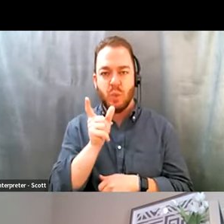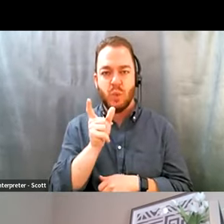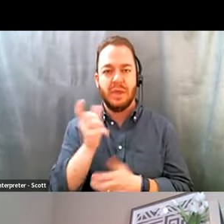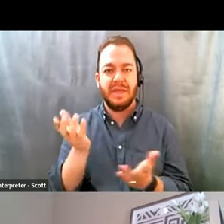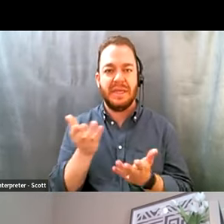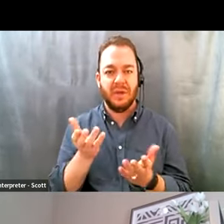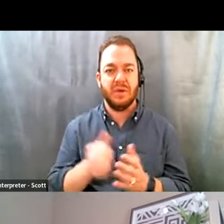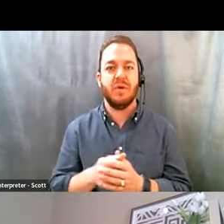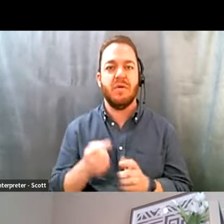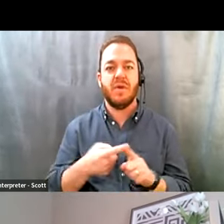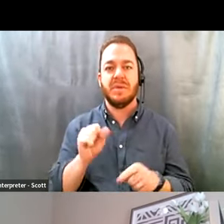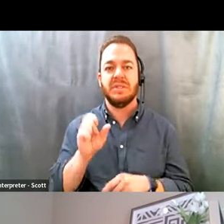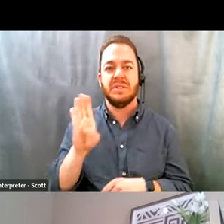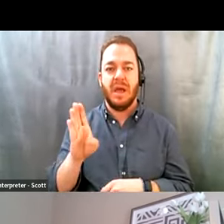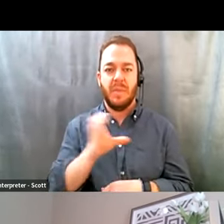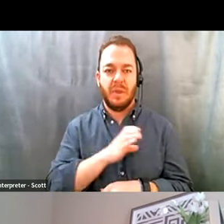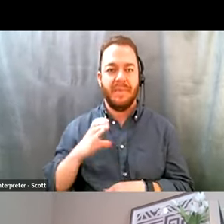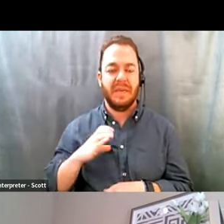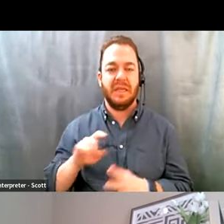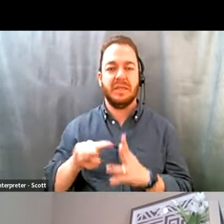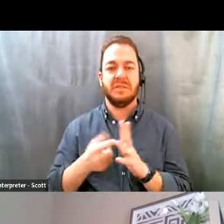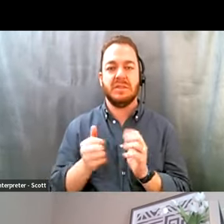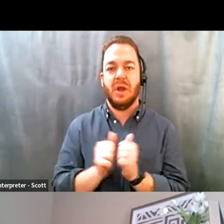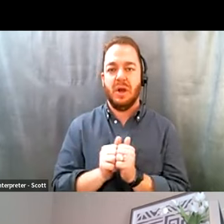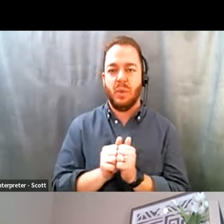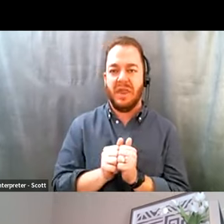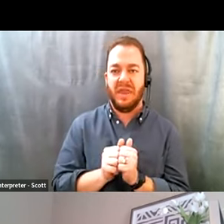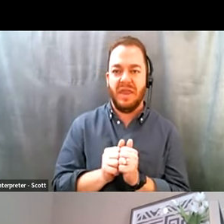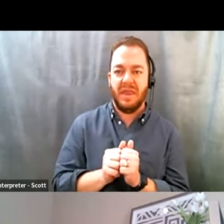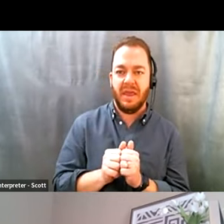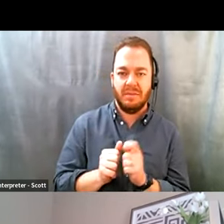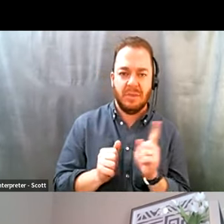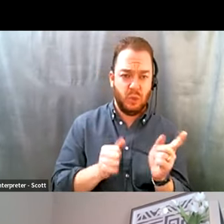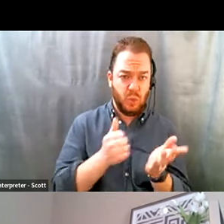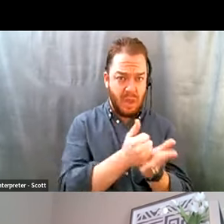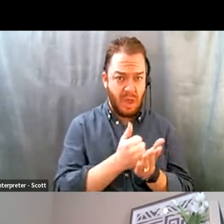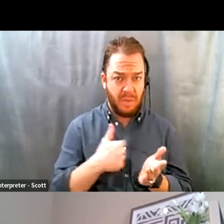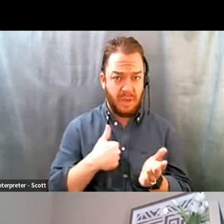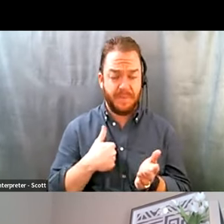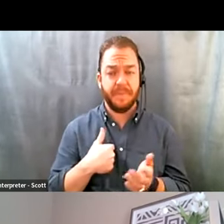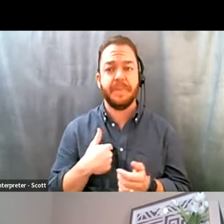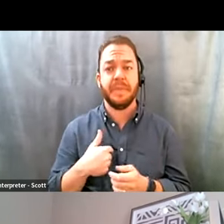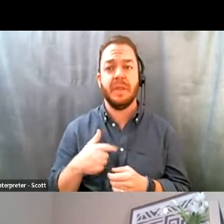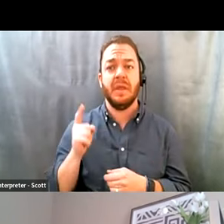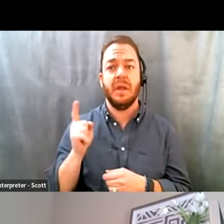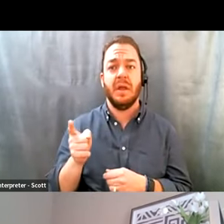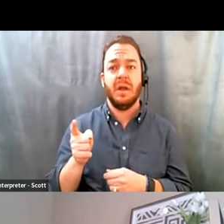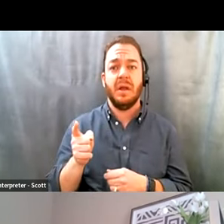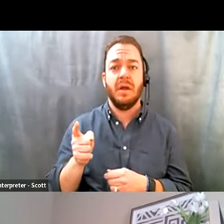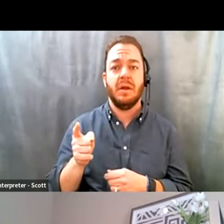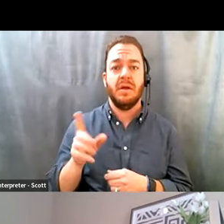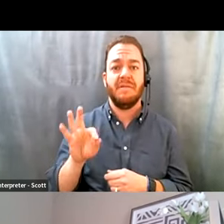subcommittee. So I'm going to start with, and Dave, you can help me take the attendance. We have